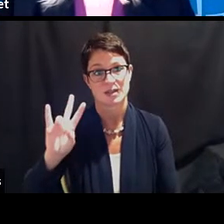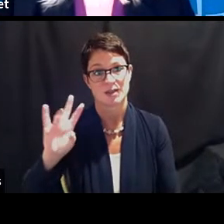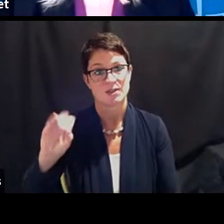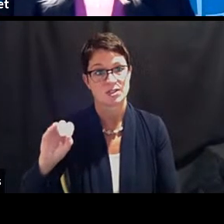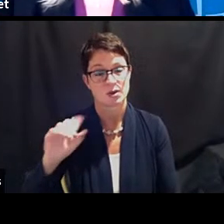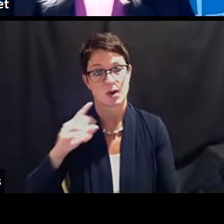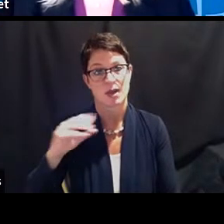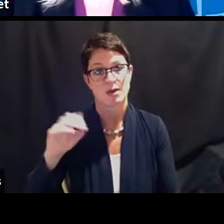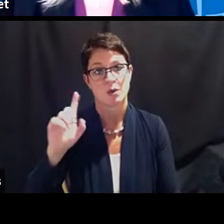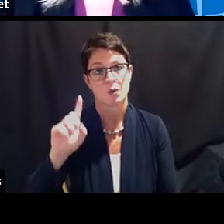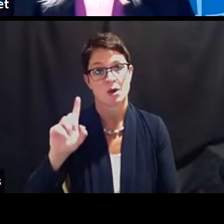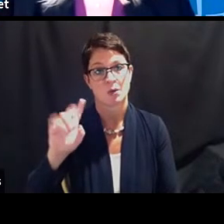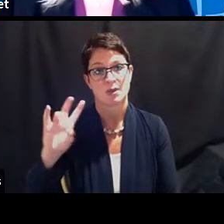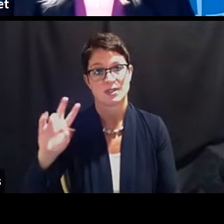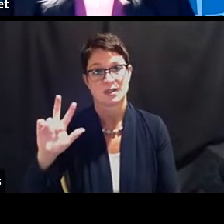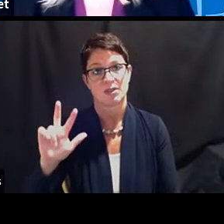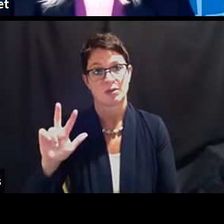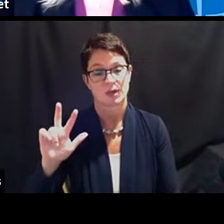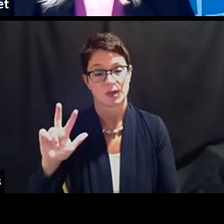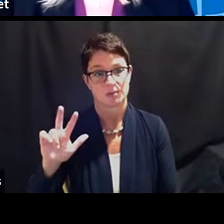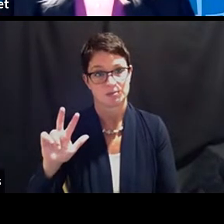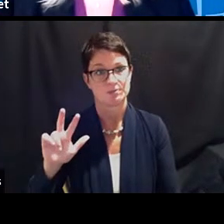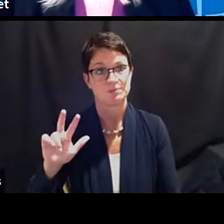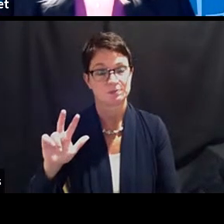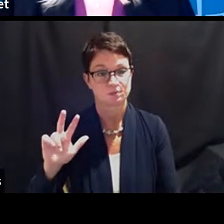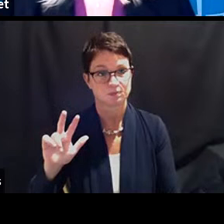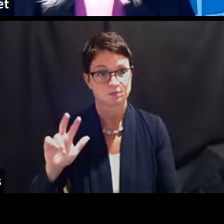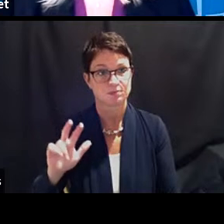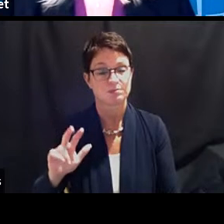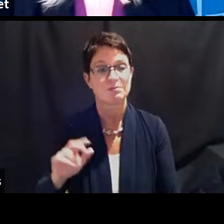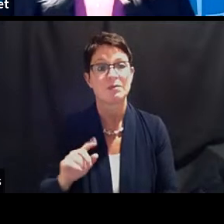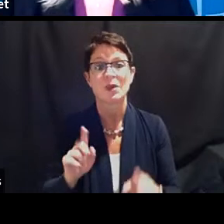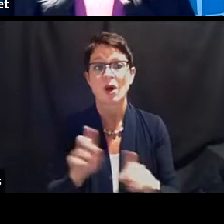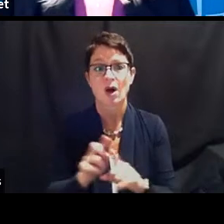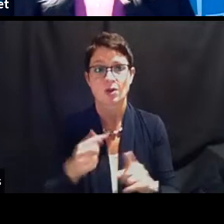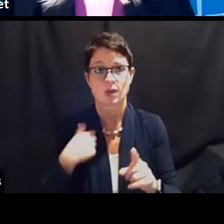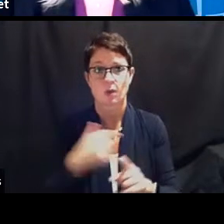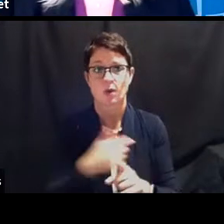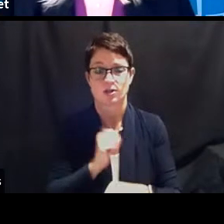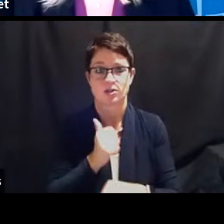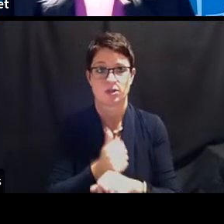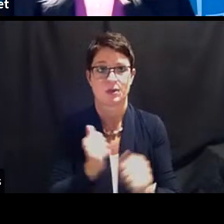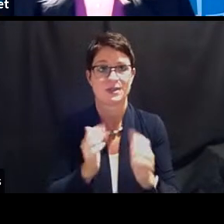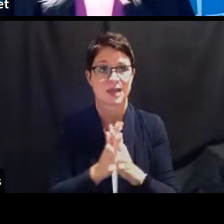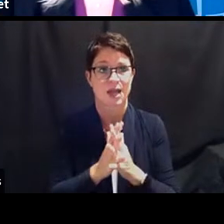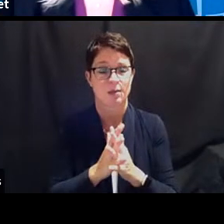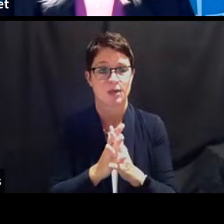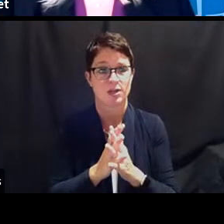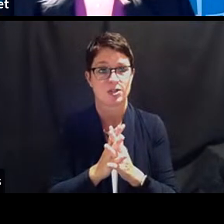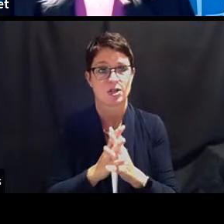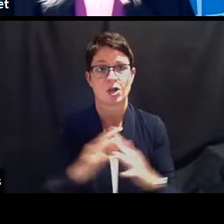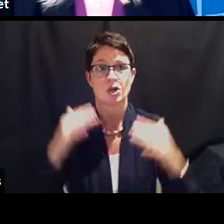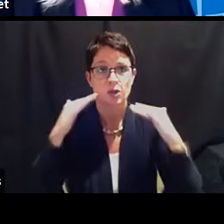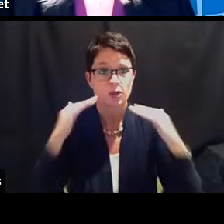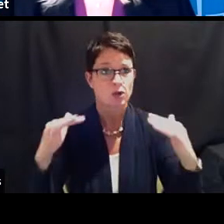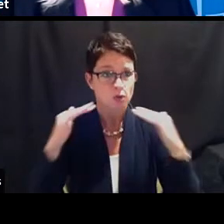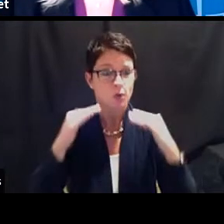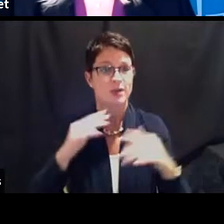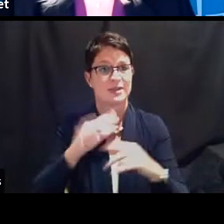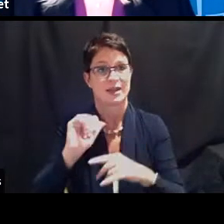and 1173. I would also like us to establish the thresholds of noise and air